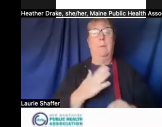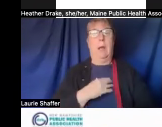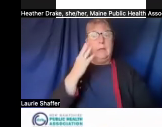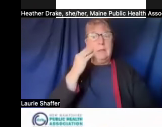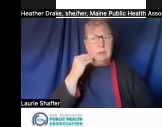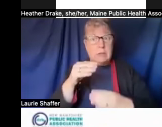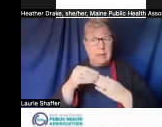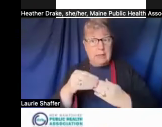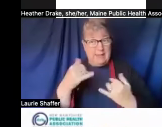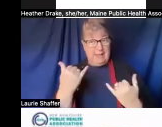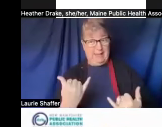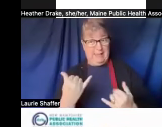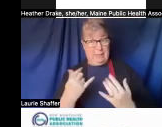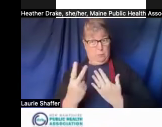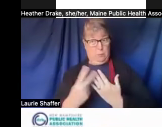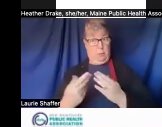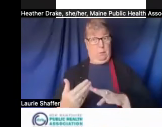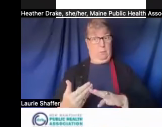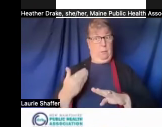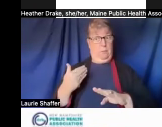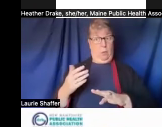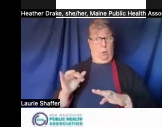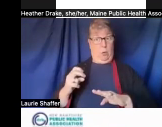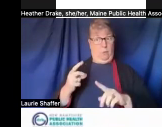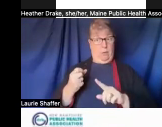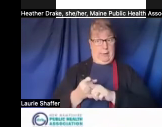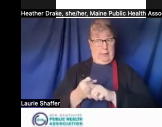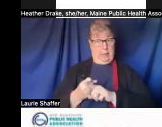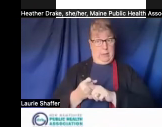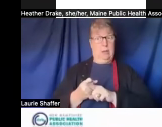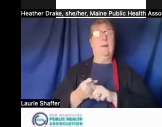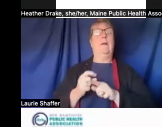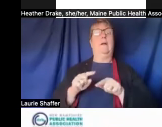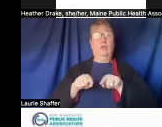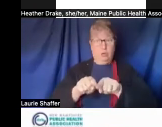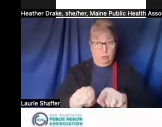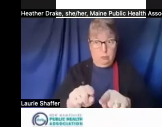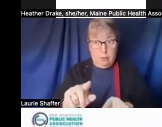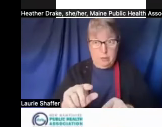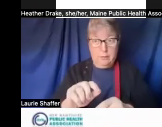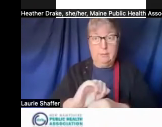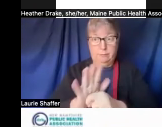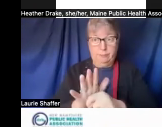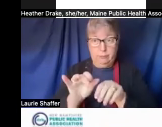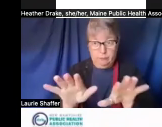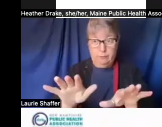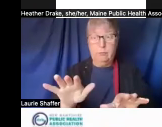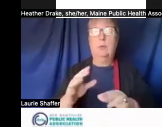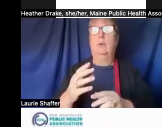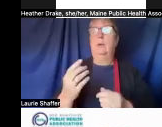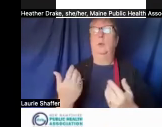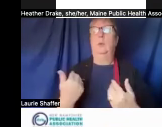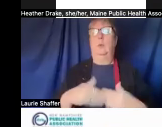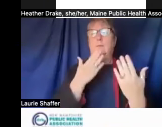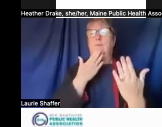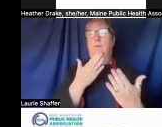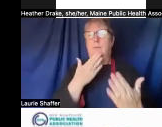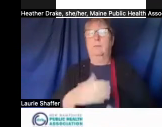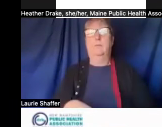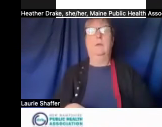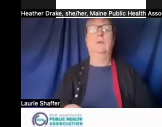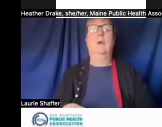program prior to the pandemic and then through the pandemic. So today I want to talk to you a little bit about our experience in the pandemic, and it will be through the